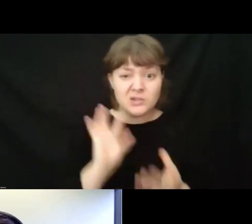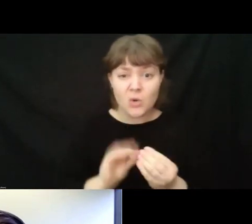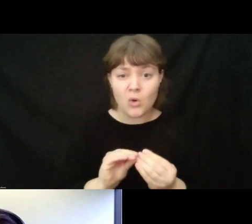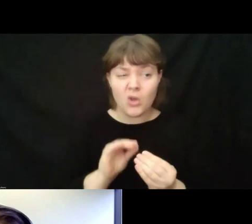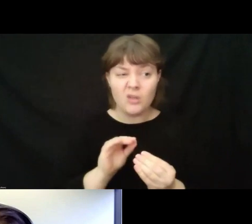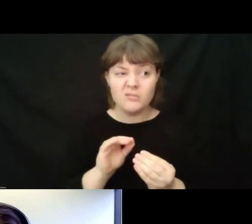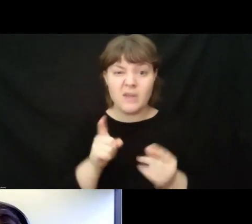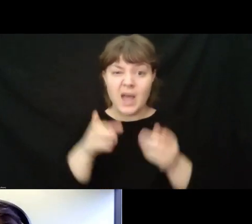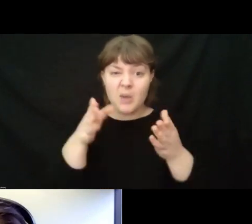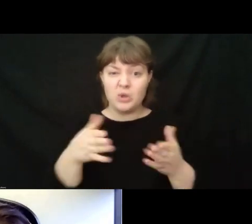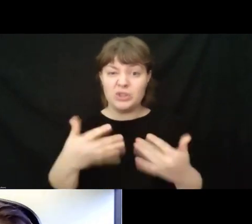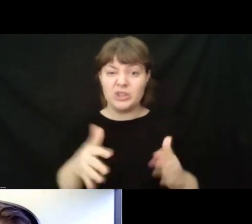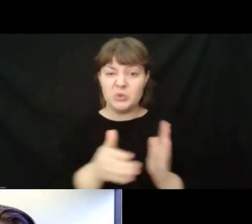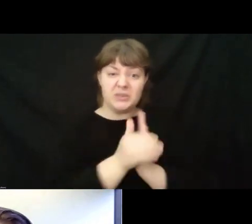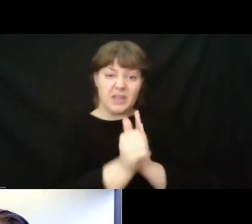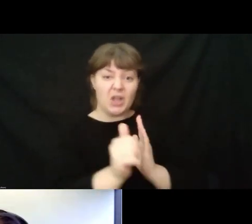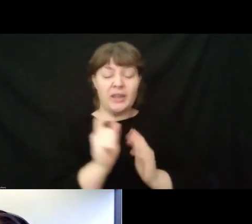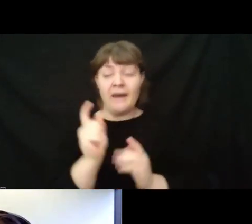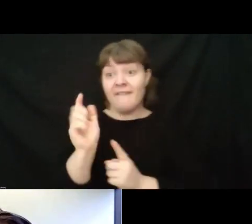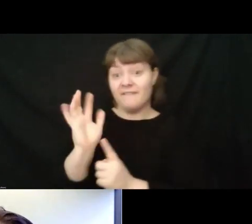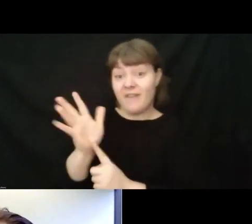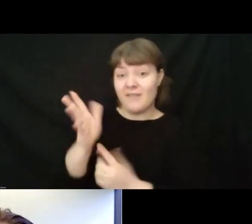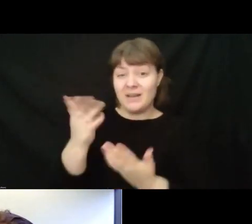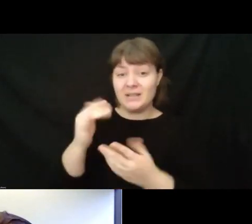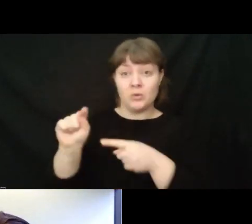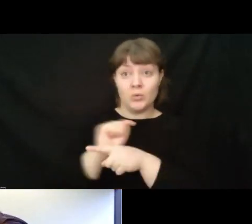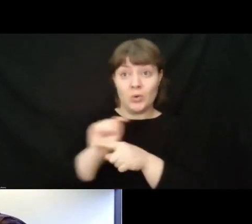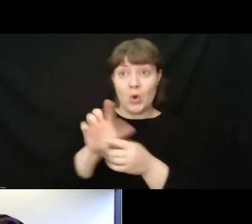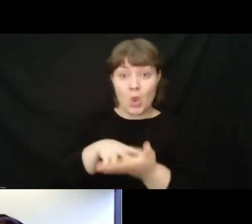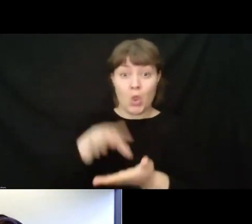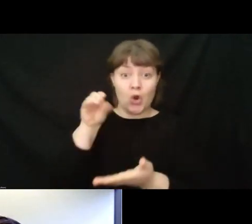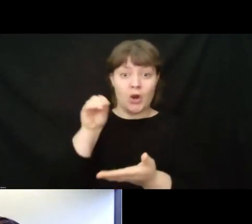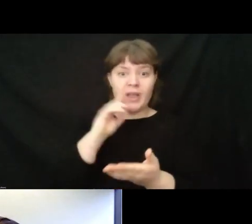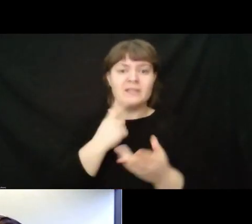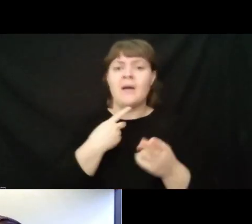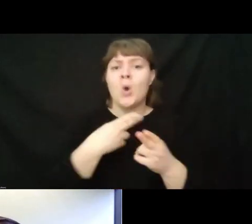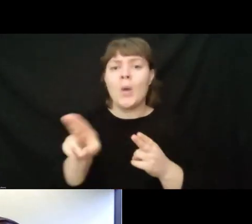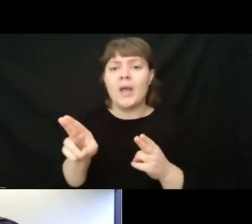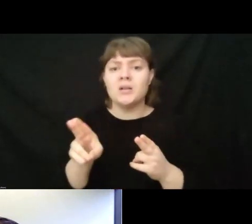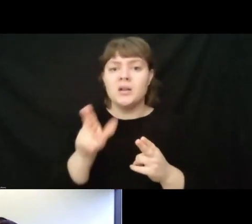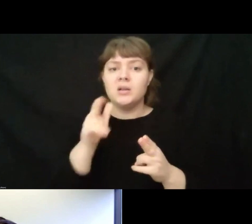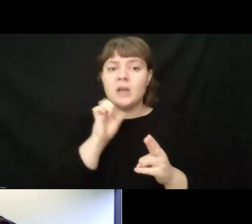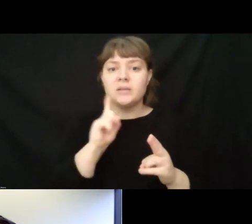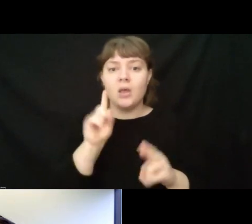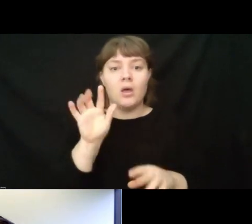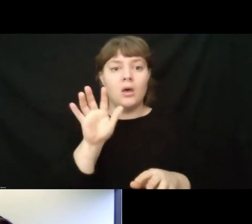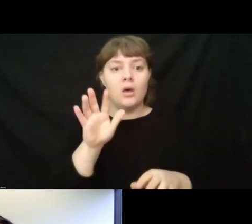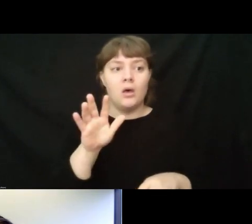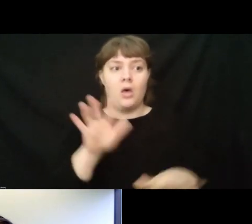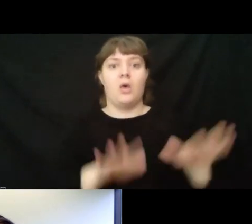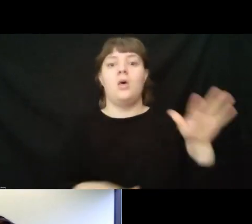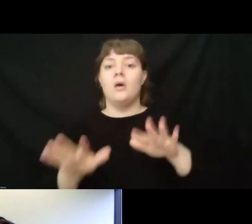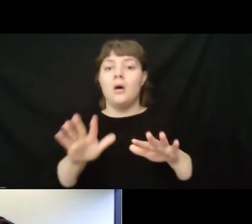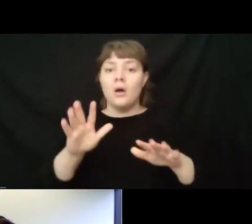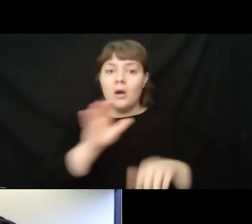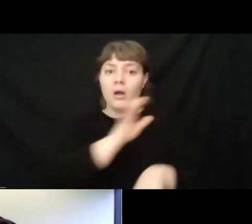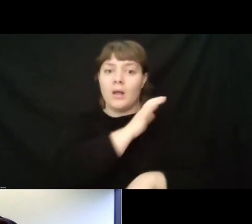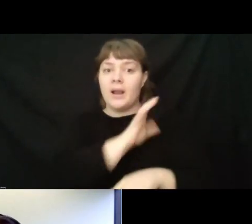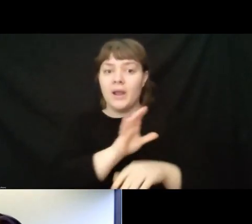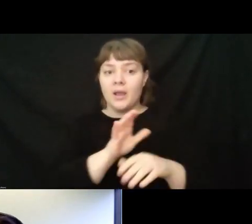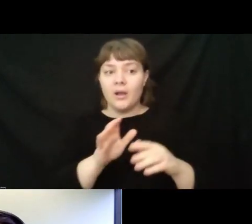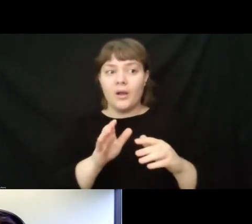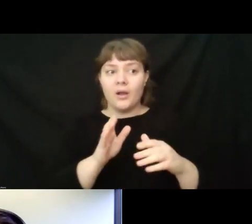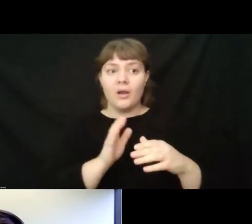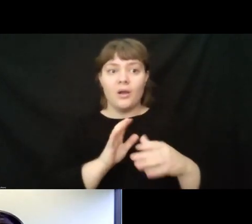skilled person, 5 minutes when we're learning. So it's very quick. It doesn't slow up clinic, but it provides us a really